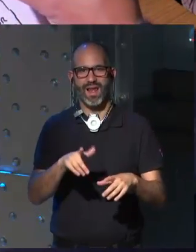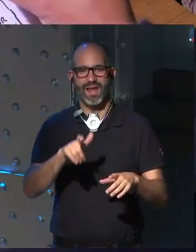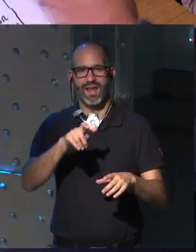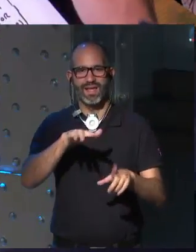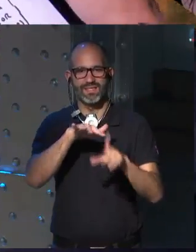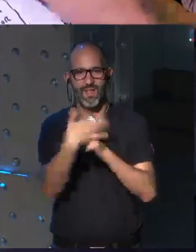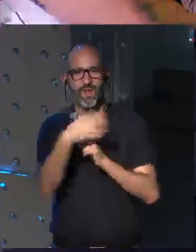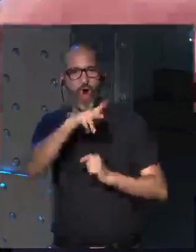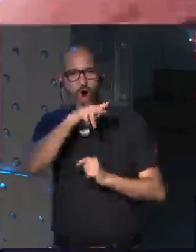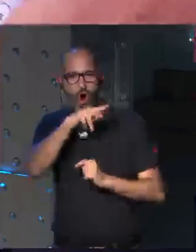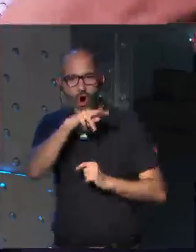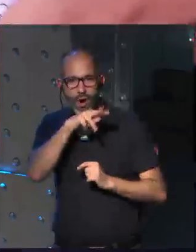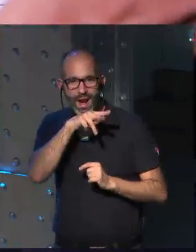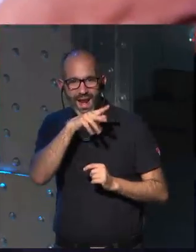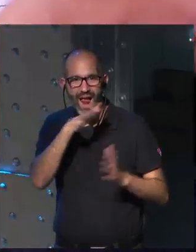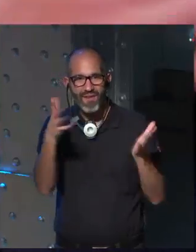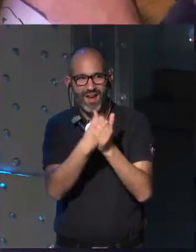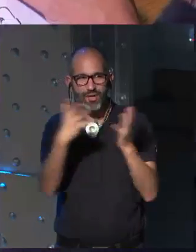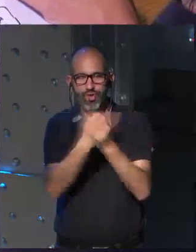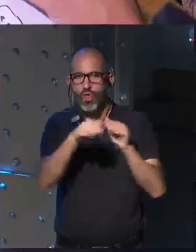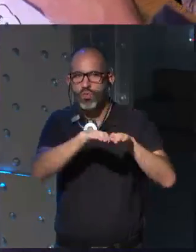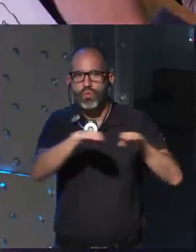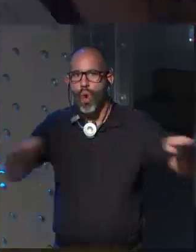being flattened a bit.